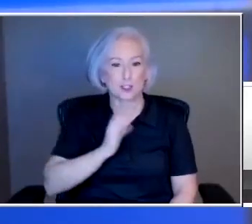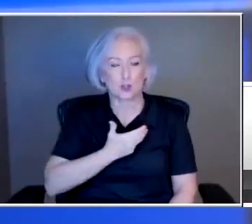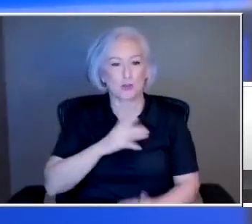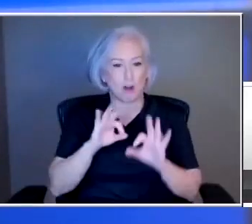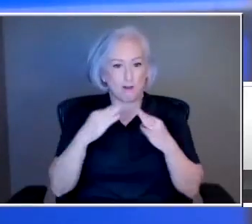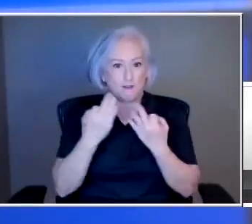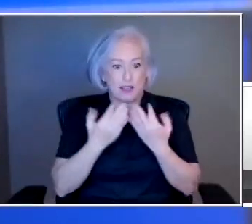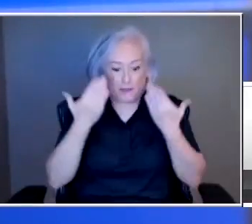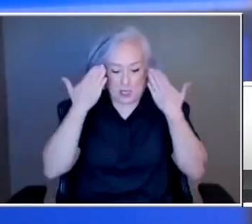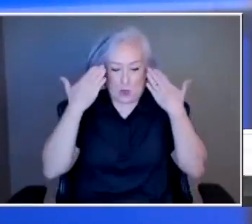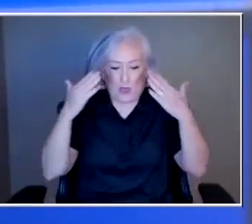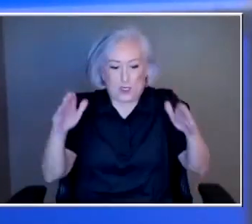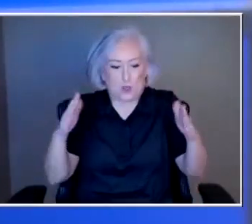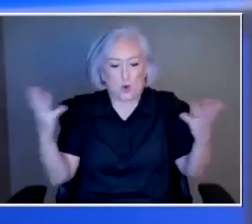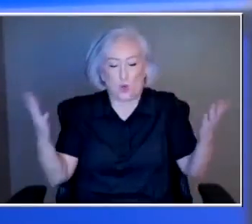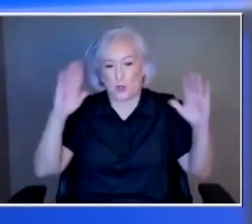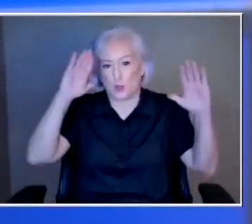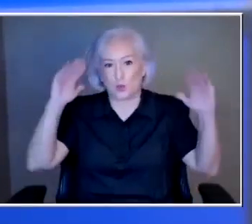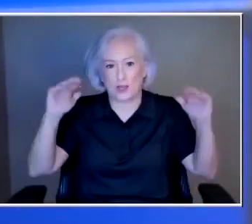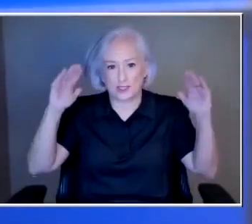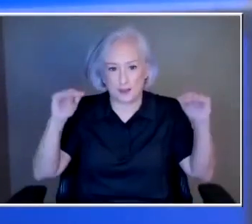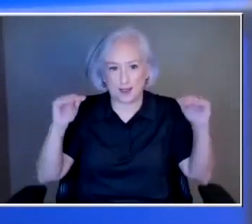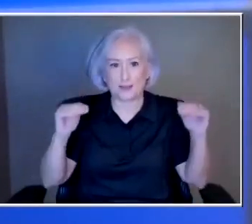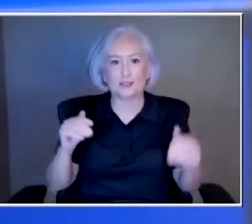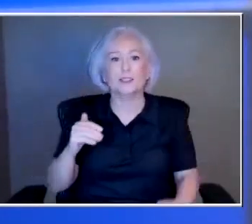was going. And I know he had a friend